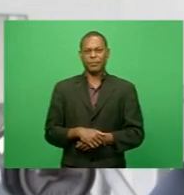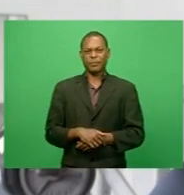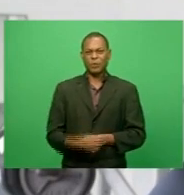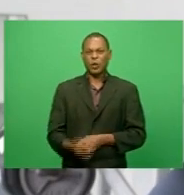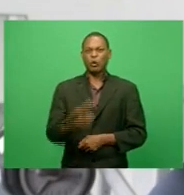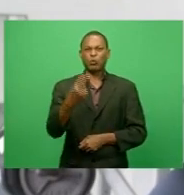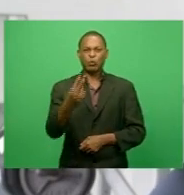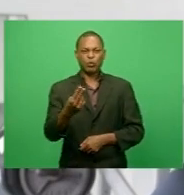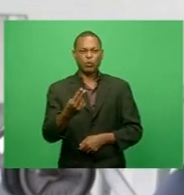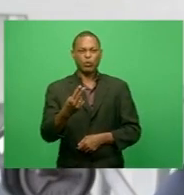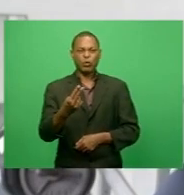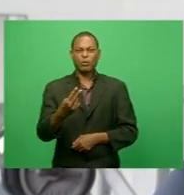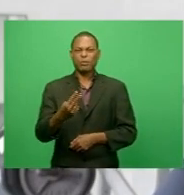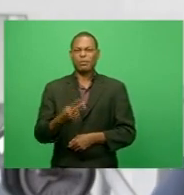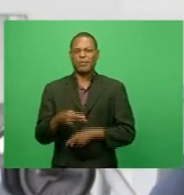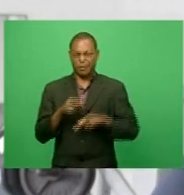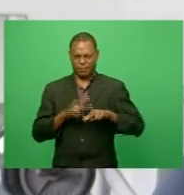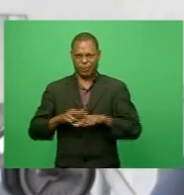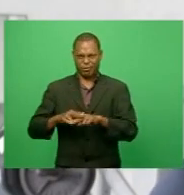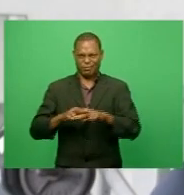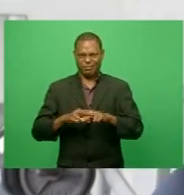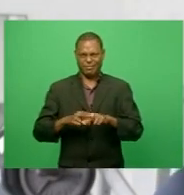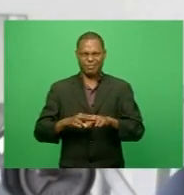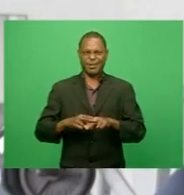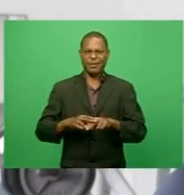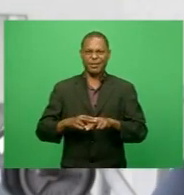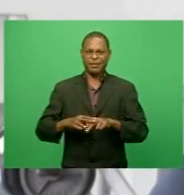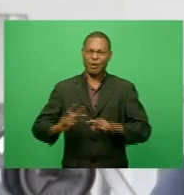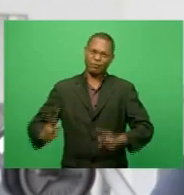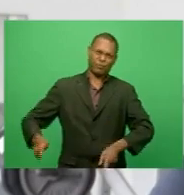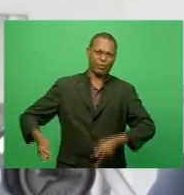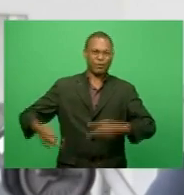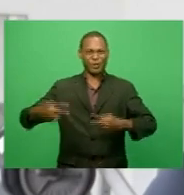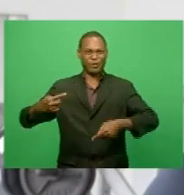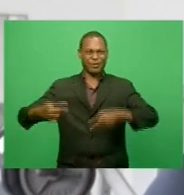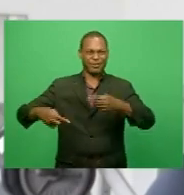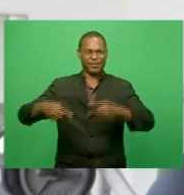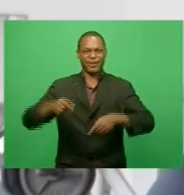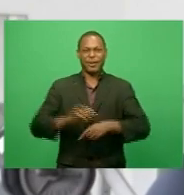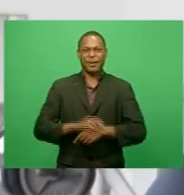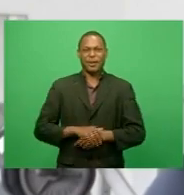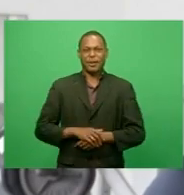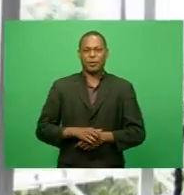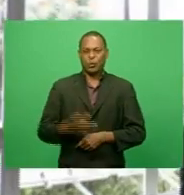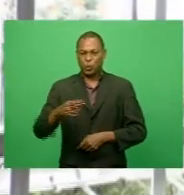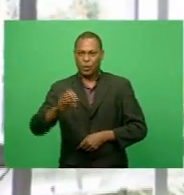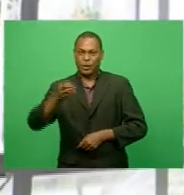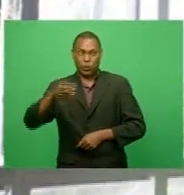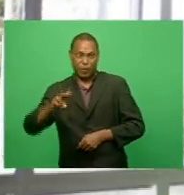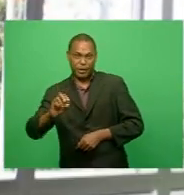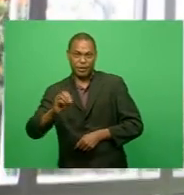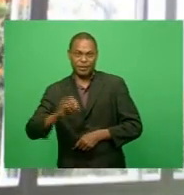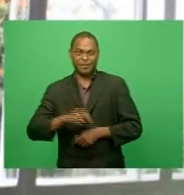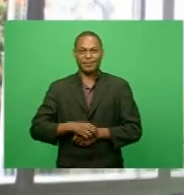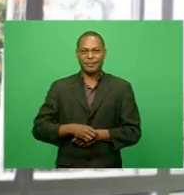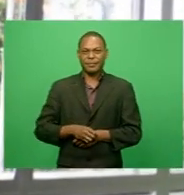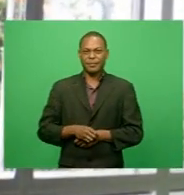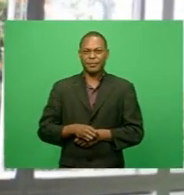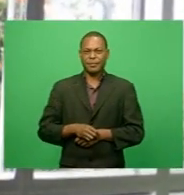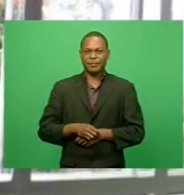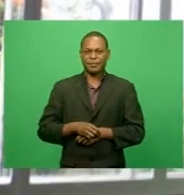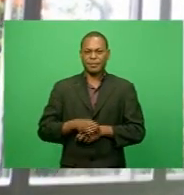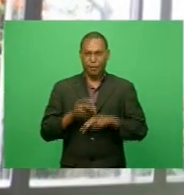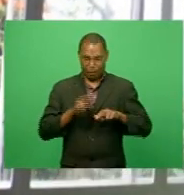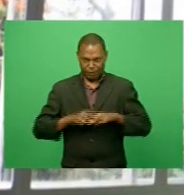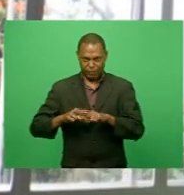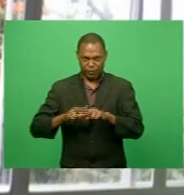Mr. Fiji competitions, 1 Mr. South Pacific competition, and I'm going to currently compete in the 2020 Mr. Fiji, which will be my 3rd Mr.